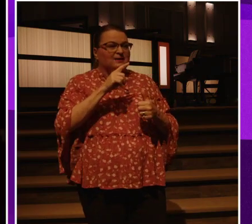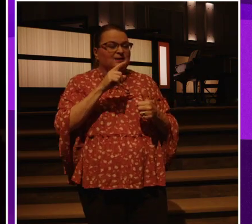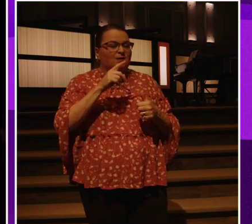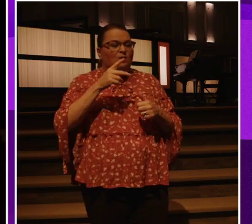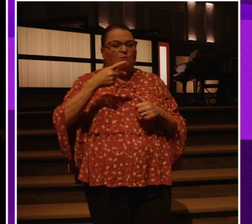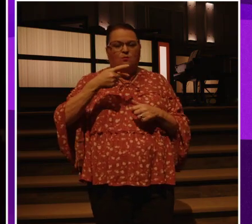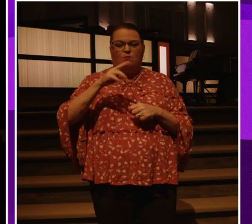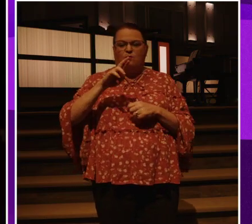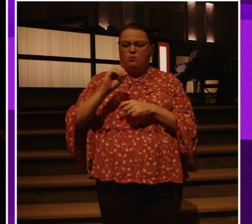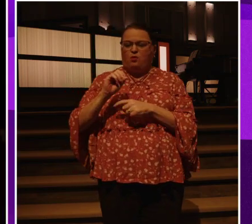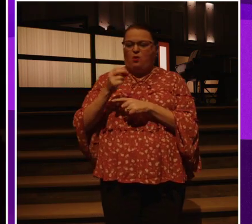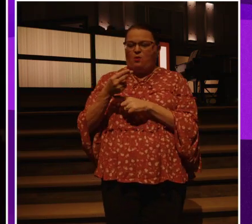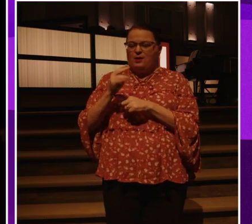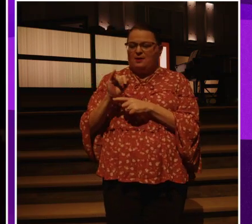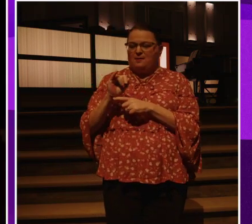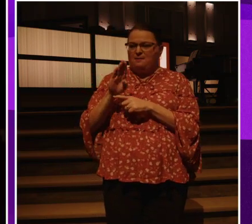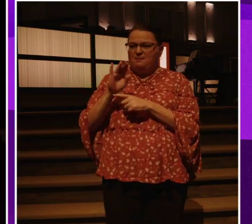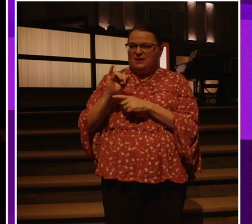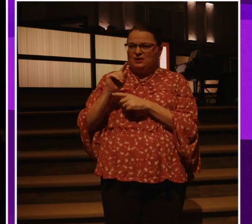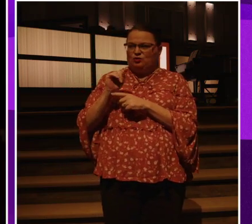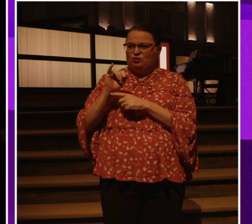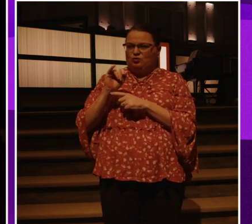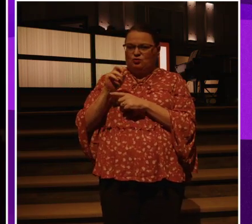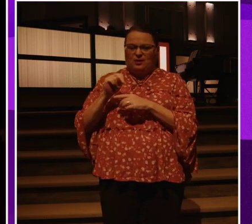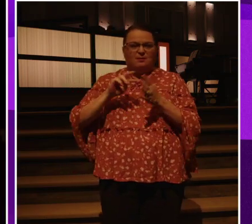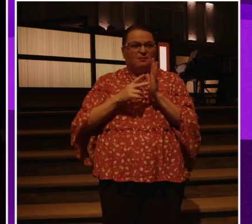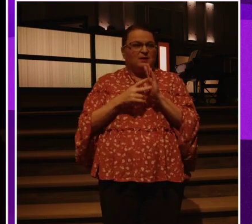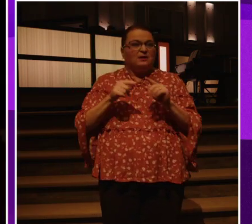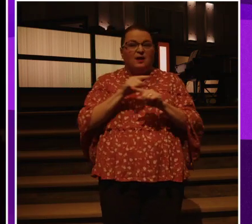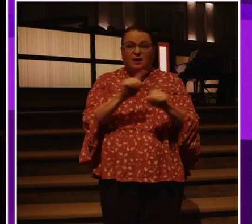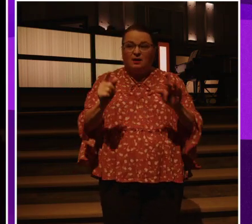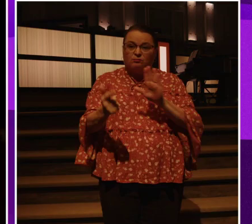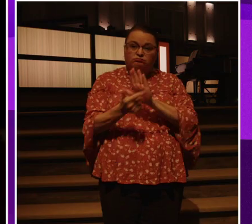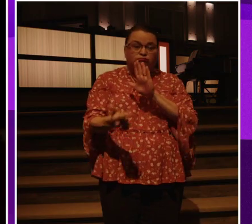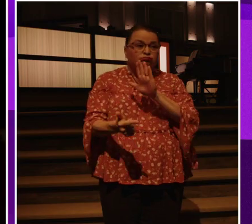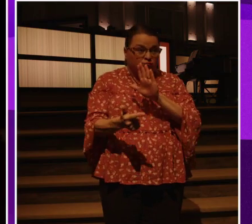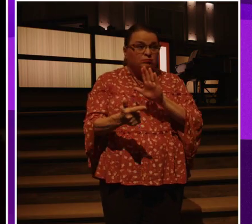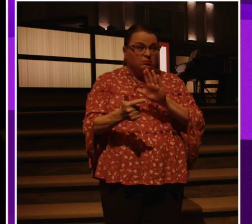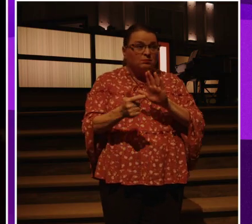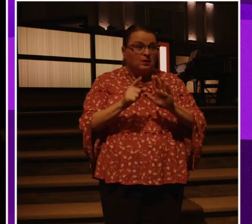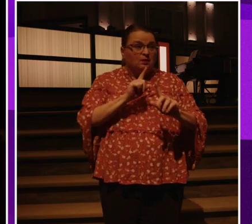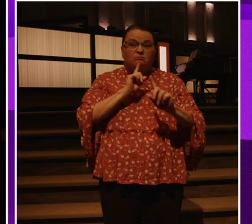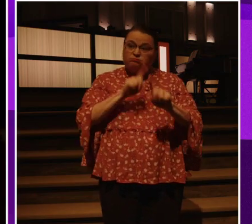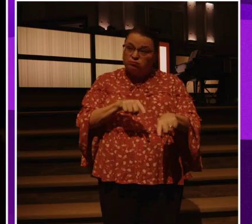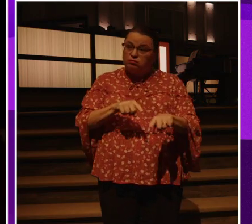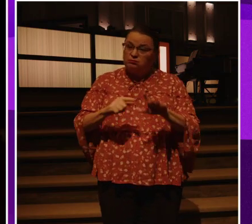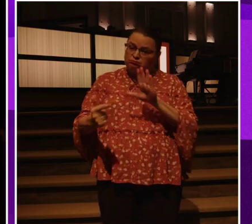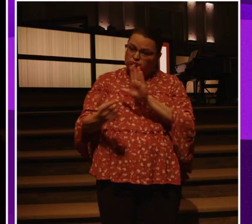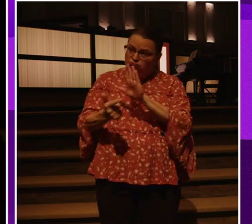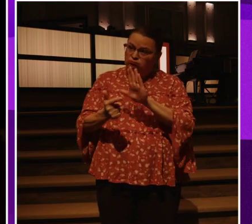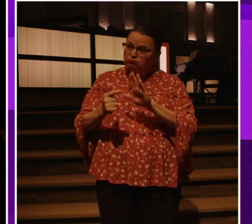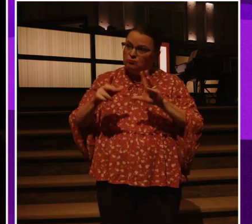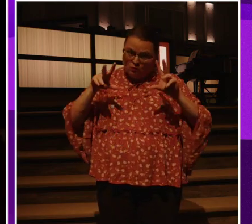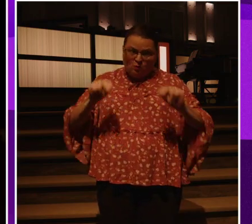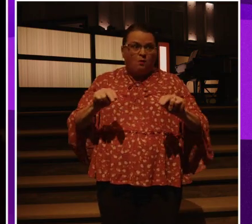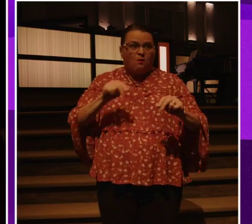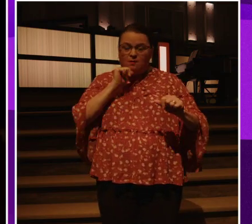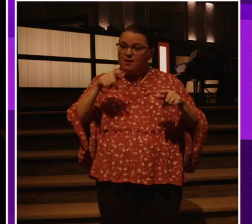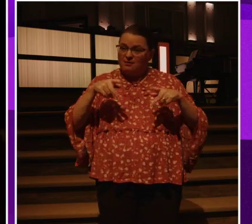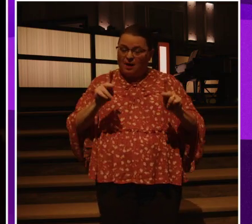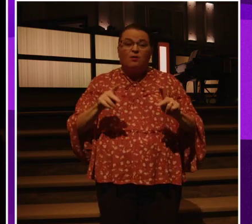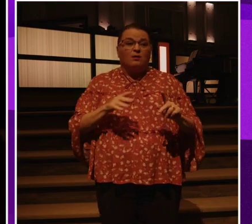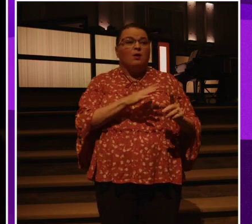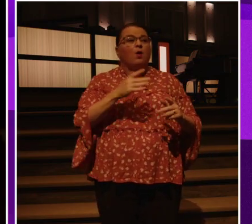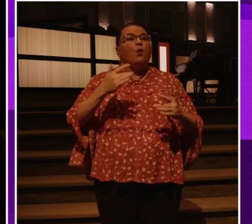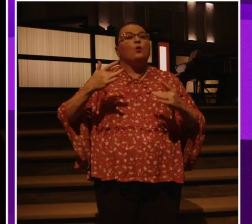prohibition. It's actually a thou shalt not. It's a command in the negative. Rejoice in the